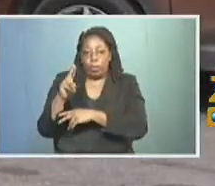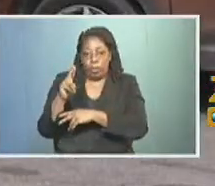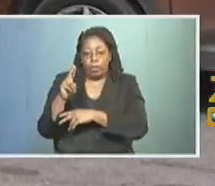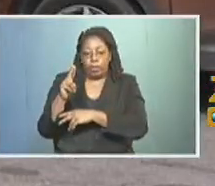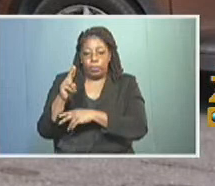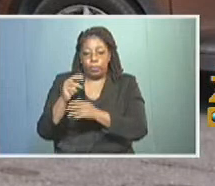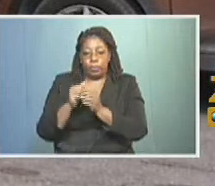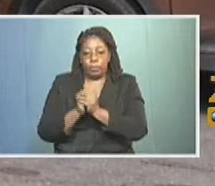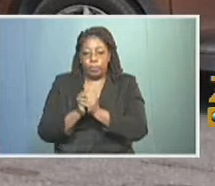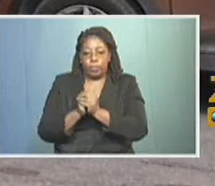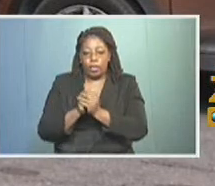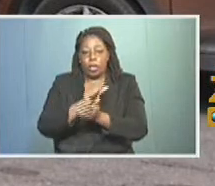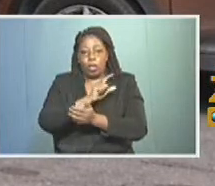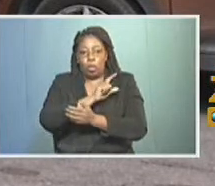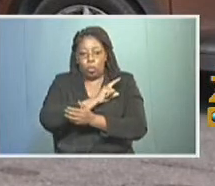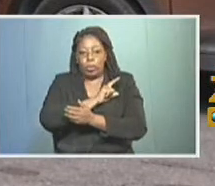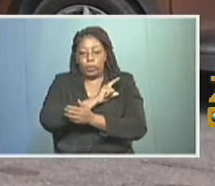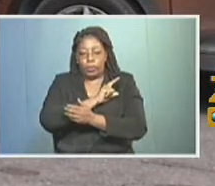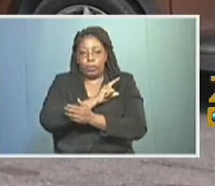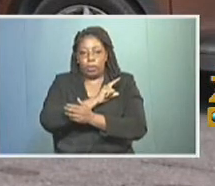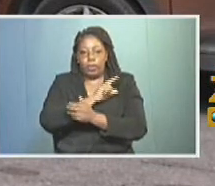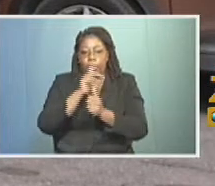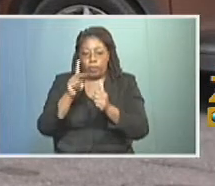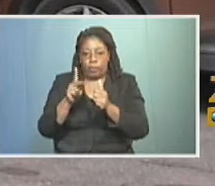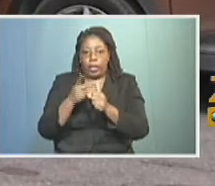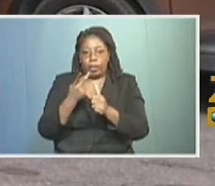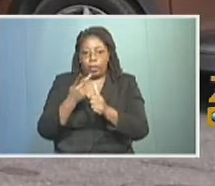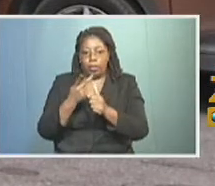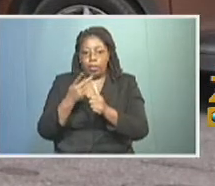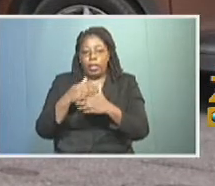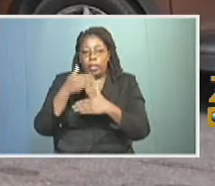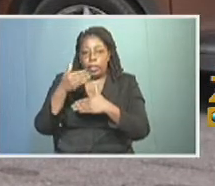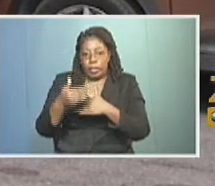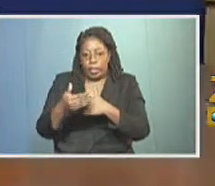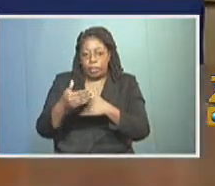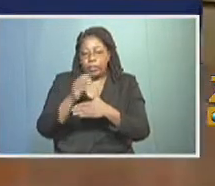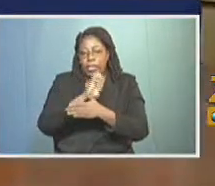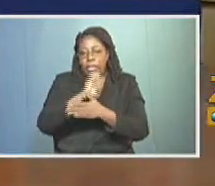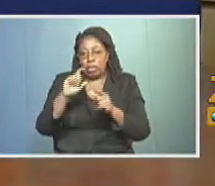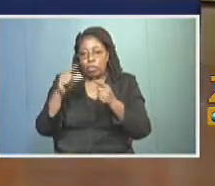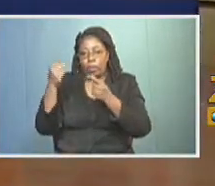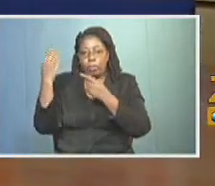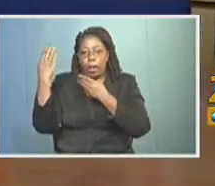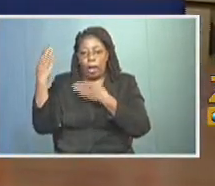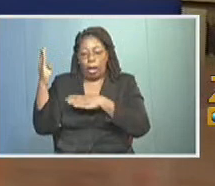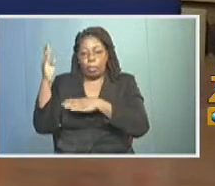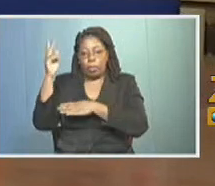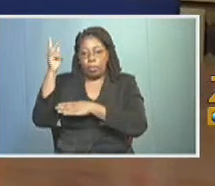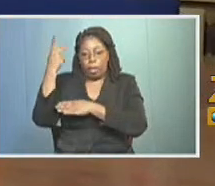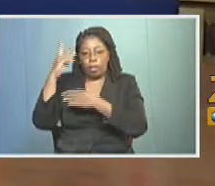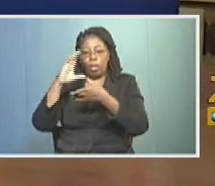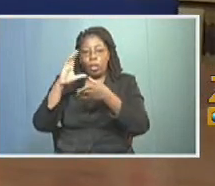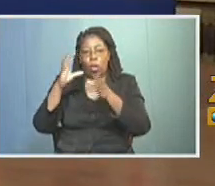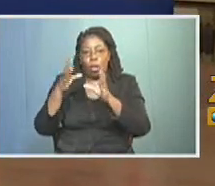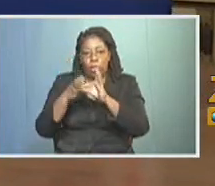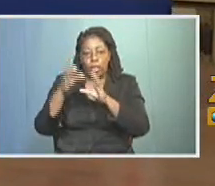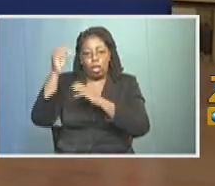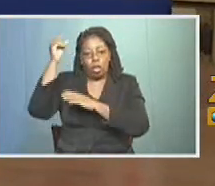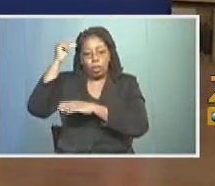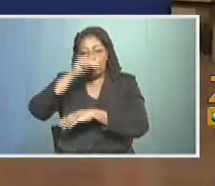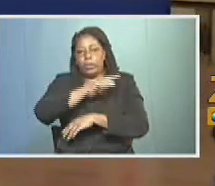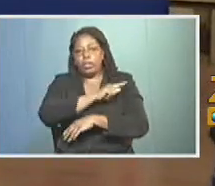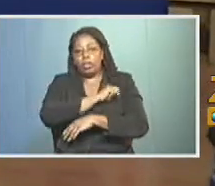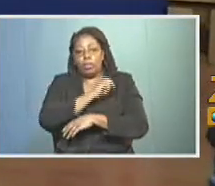race. Lewis's nomination, the second in the bag, following that of his East Grand Bahama parliamentary colleague Kwesi